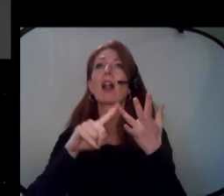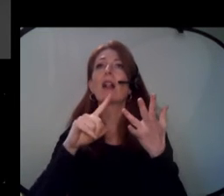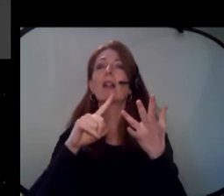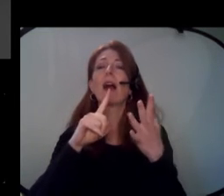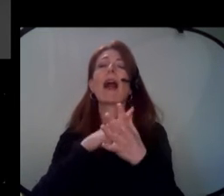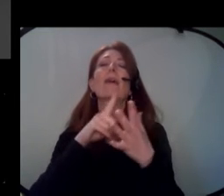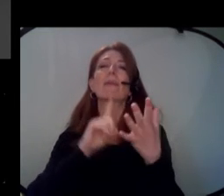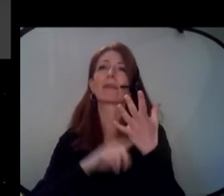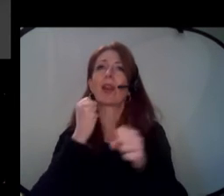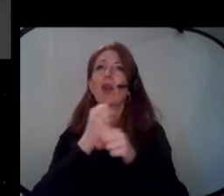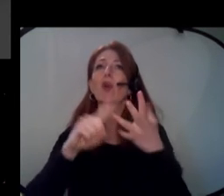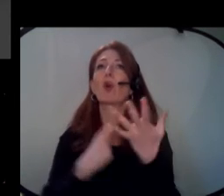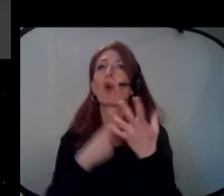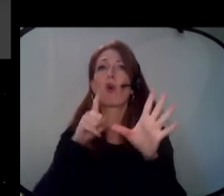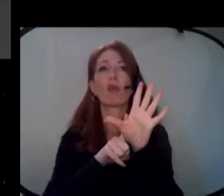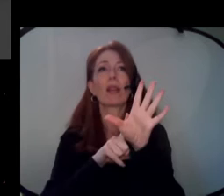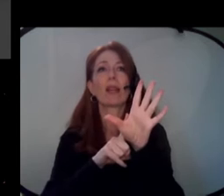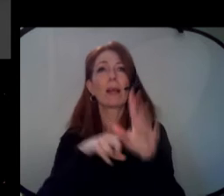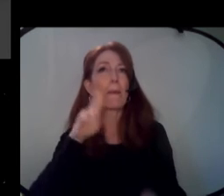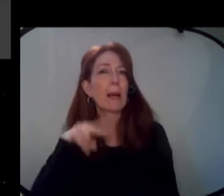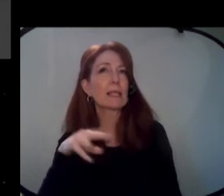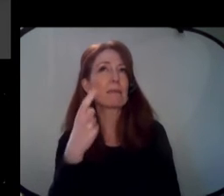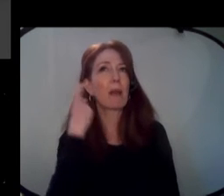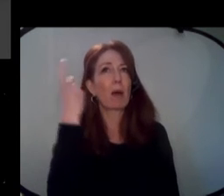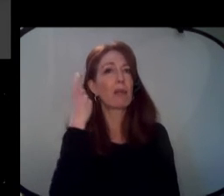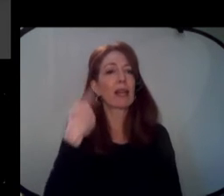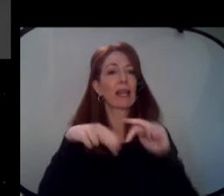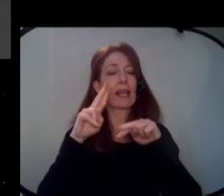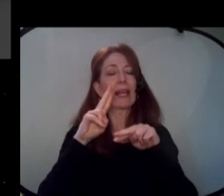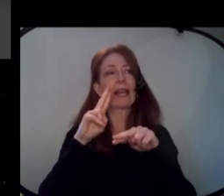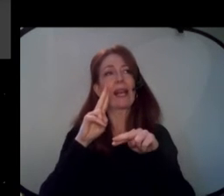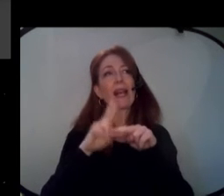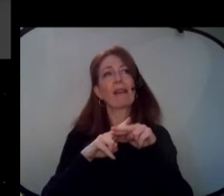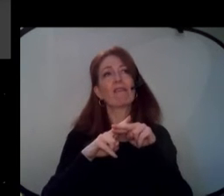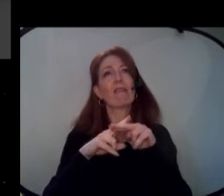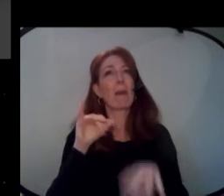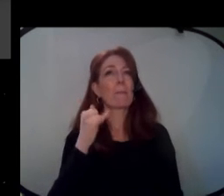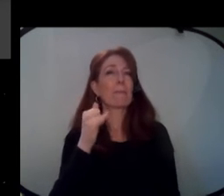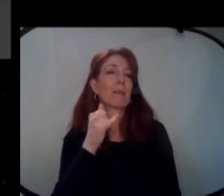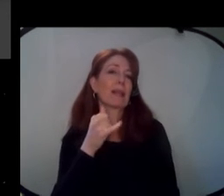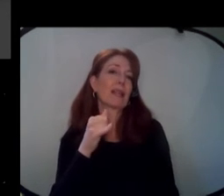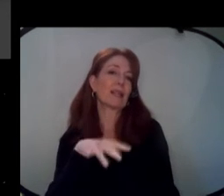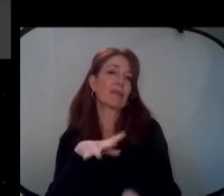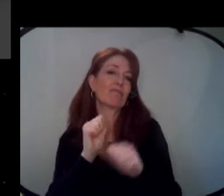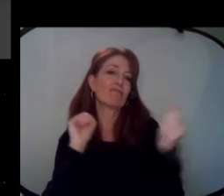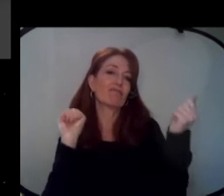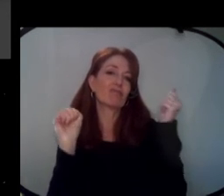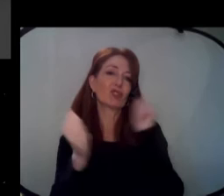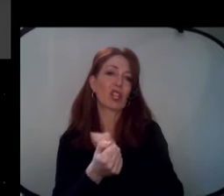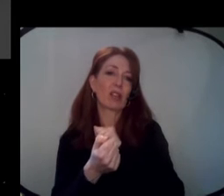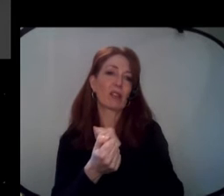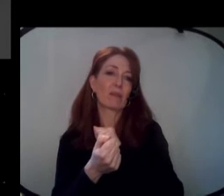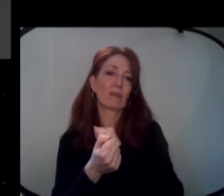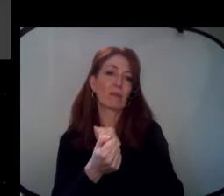possibly a self-portrait, but now I'm wondering if what you've just explained would be a good way of going into Judith and Holofernes in terms